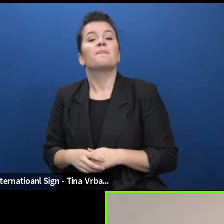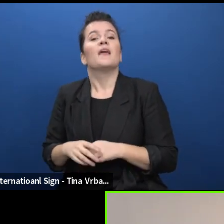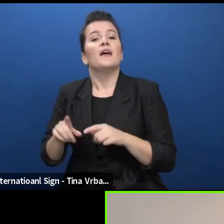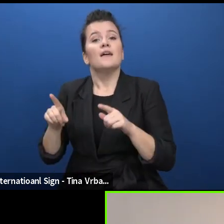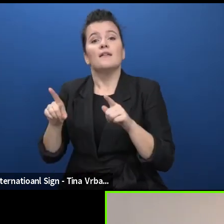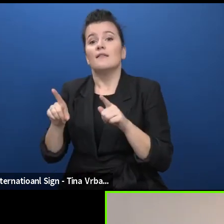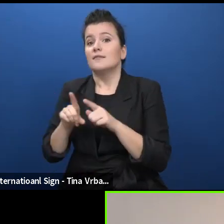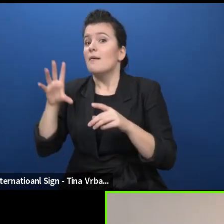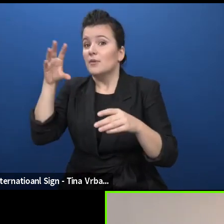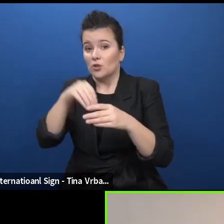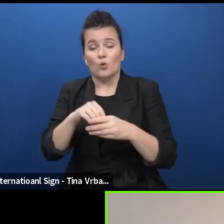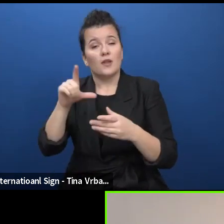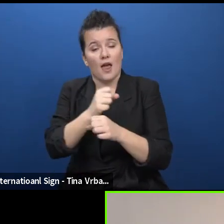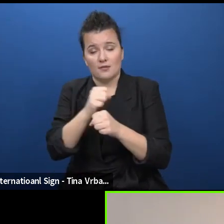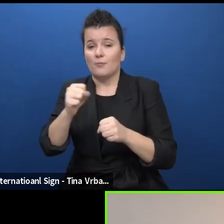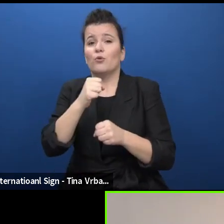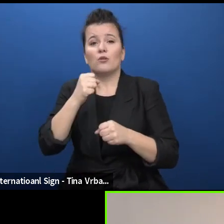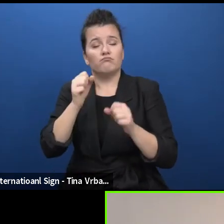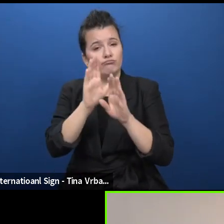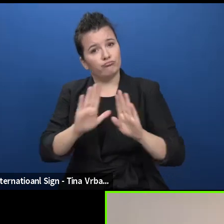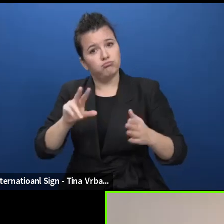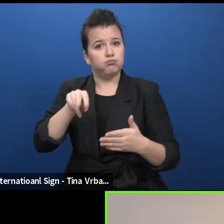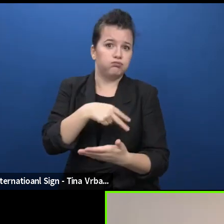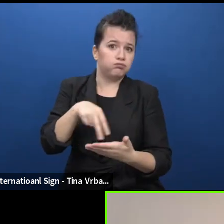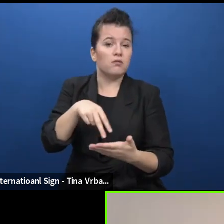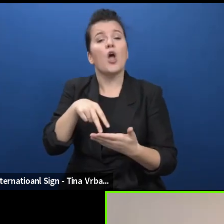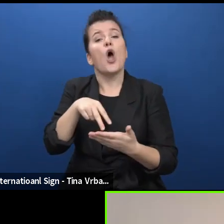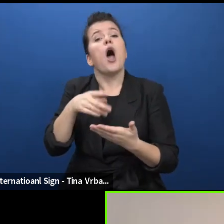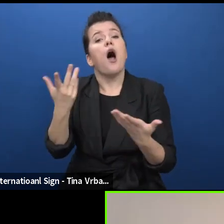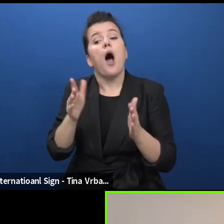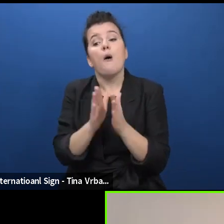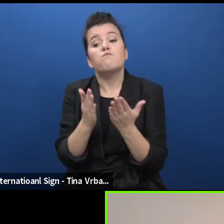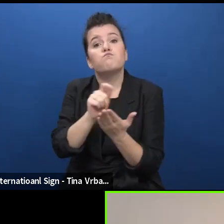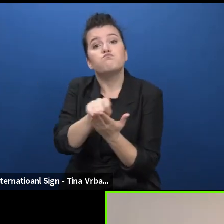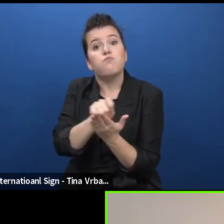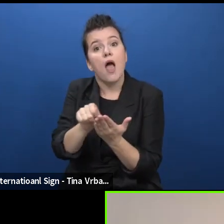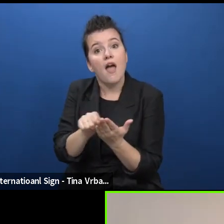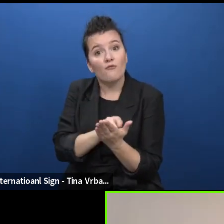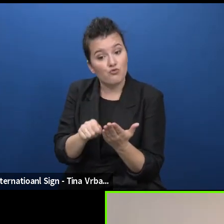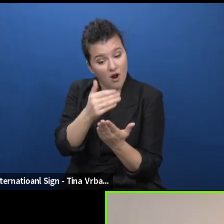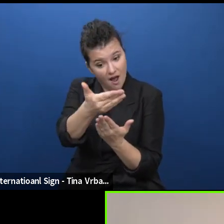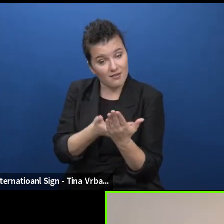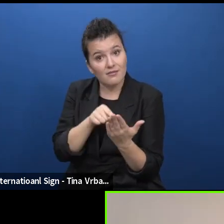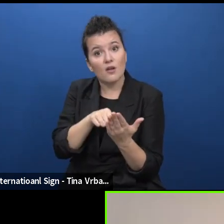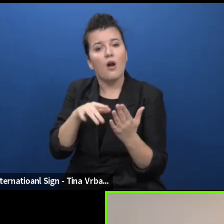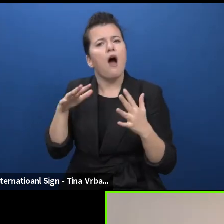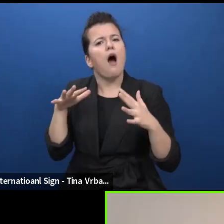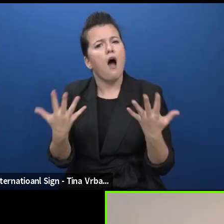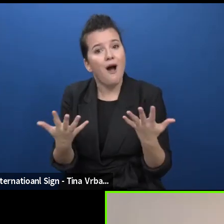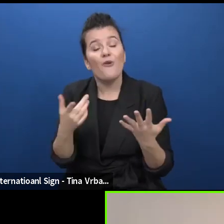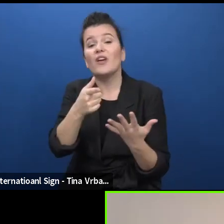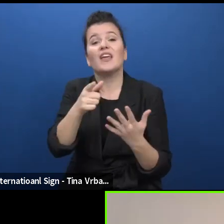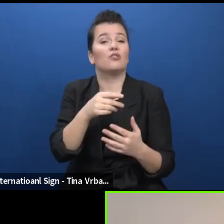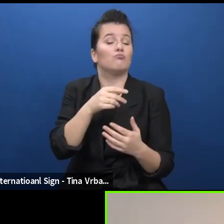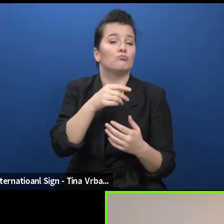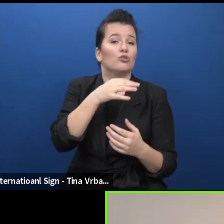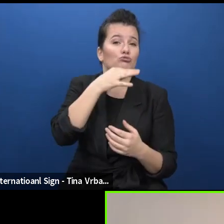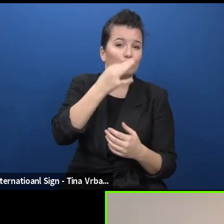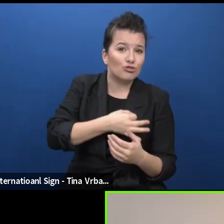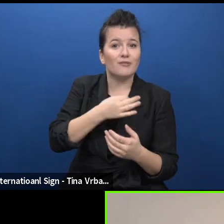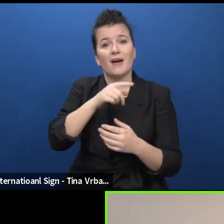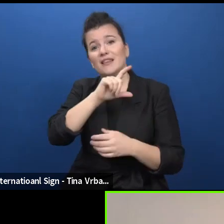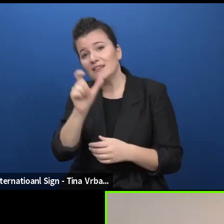His plays written in French, Luxembourgish, German and even Italian, presented in various